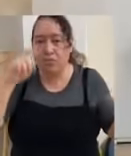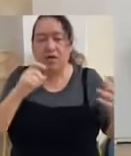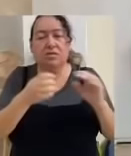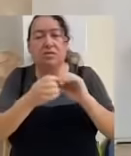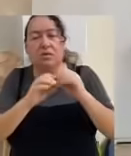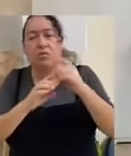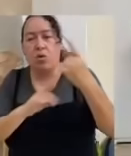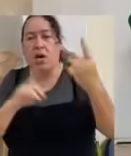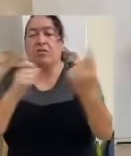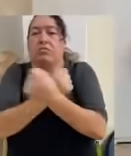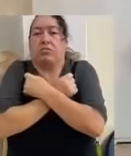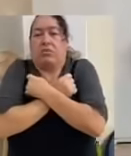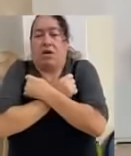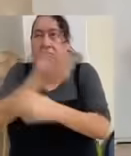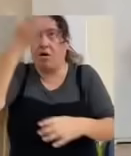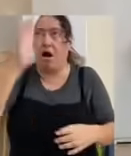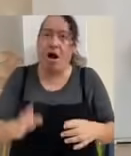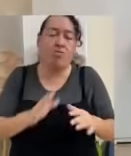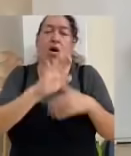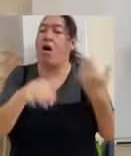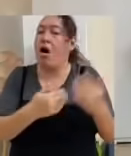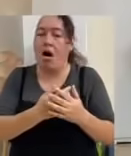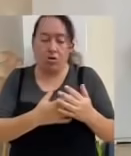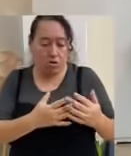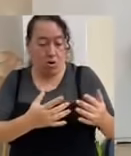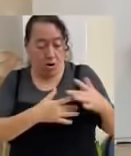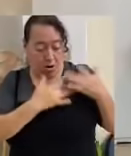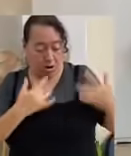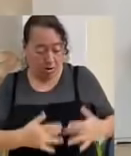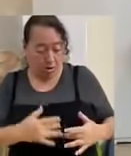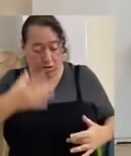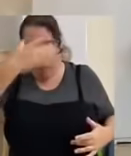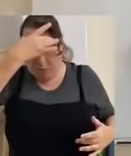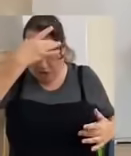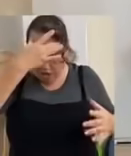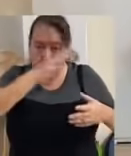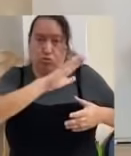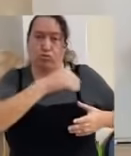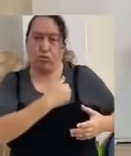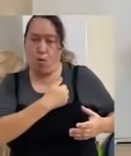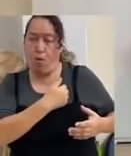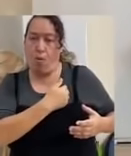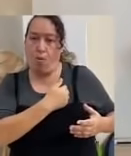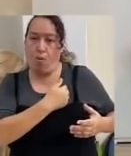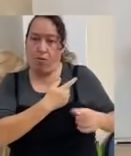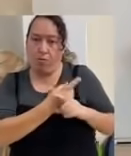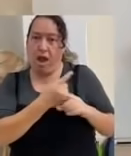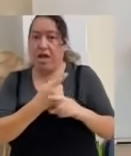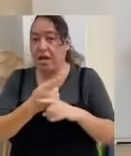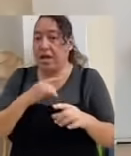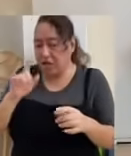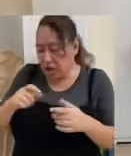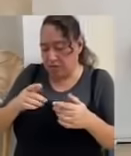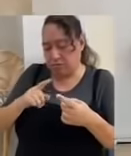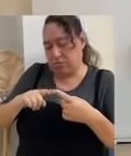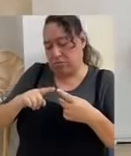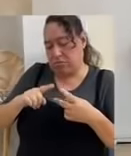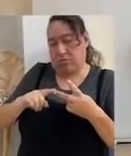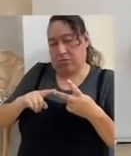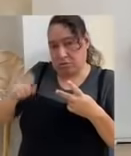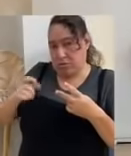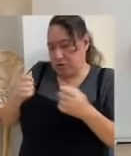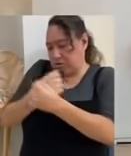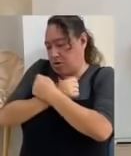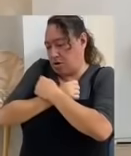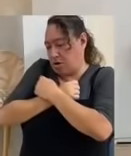soul, and your neighbor as yourself. So he left this one out, because he says, oh. And